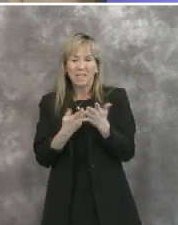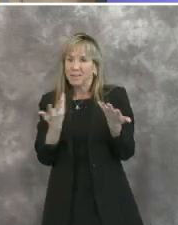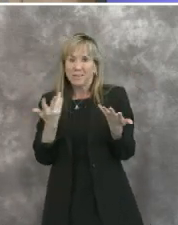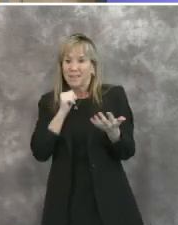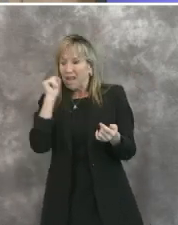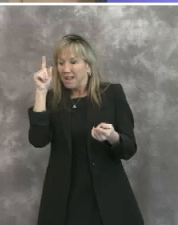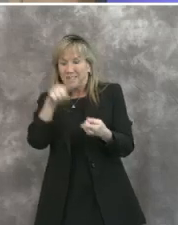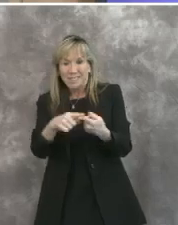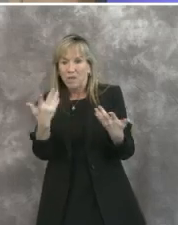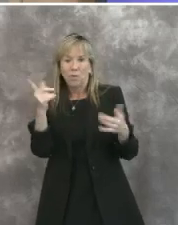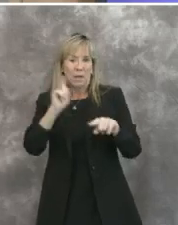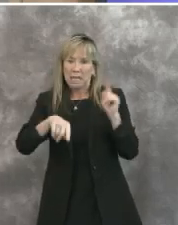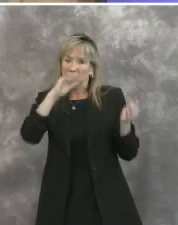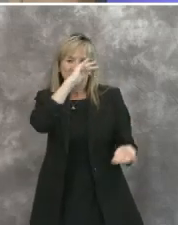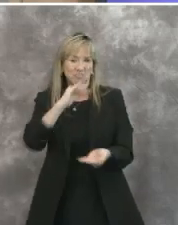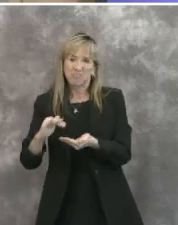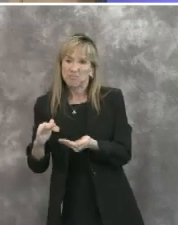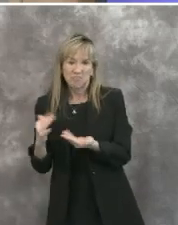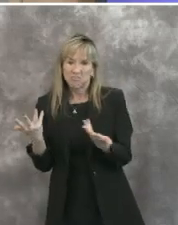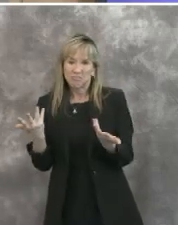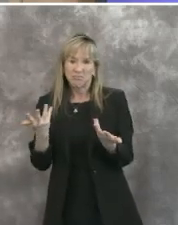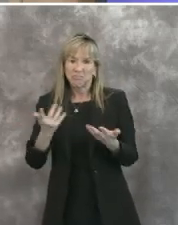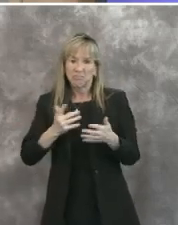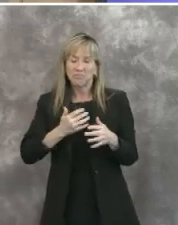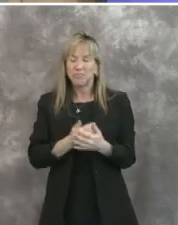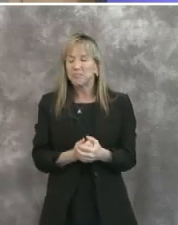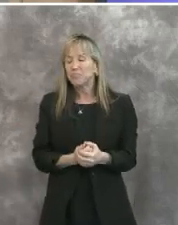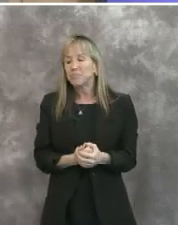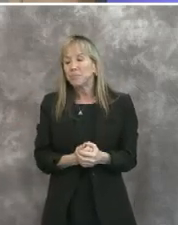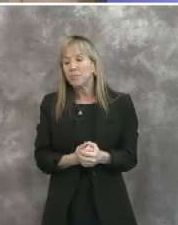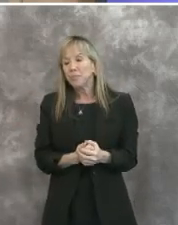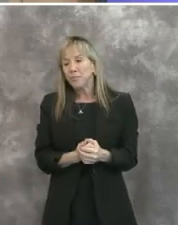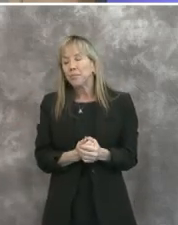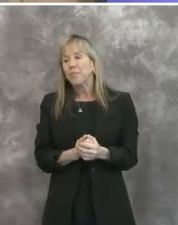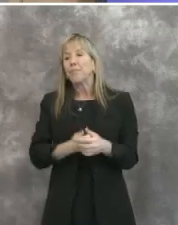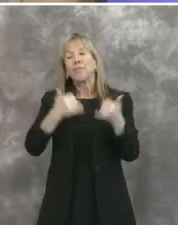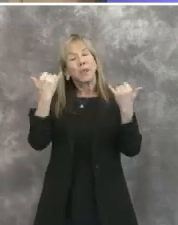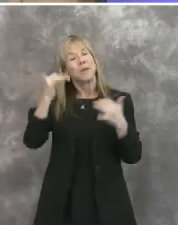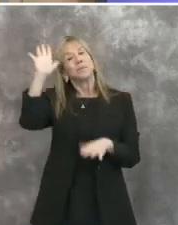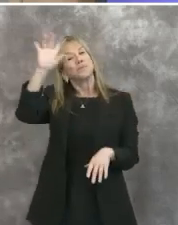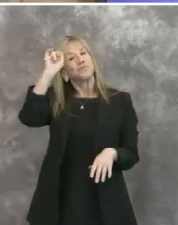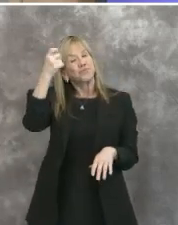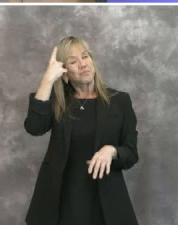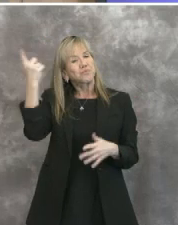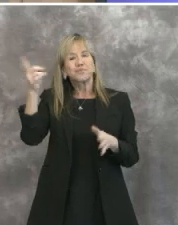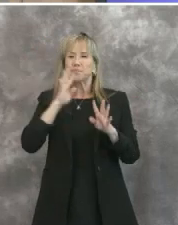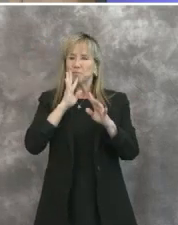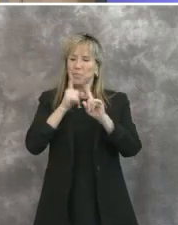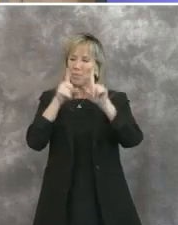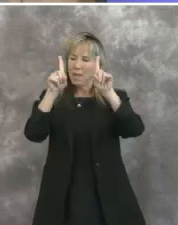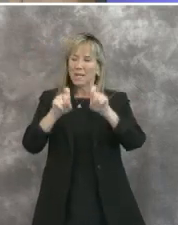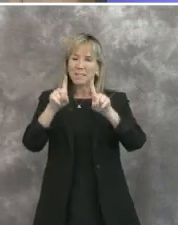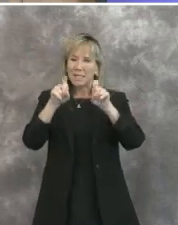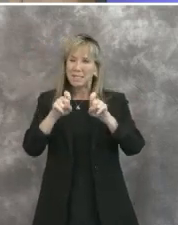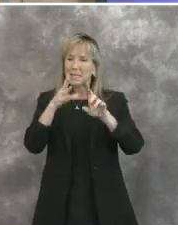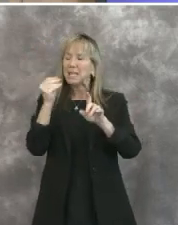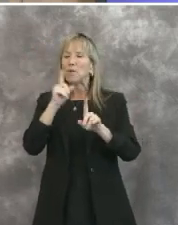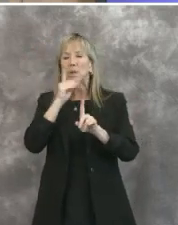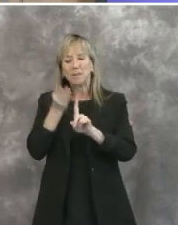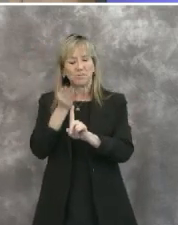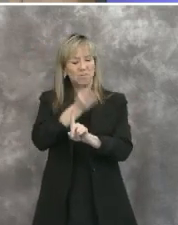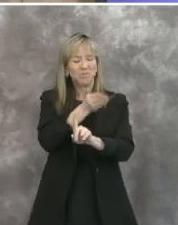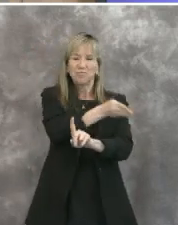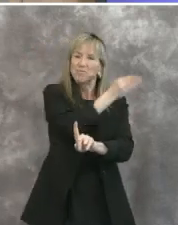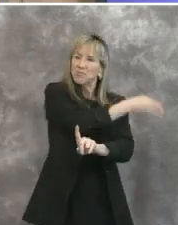no way to predict when it will happen. The governor did talk quite a bit today about testing and tracing, this being a cornerstone of our daily